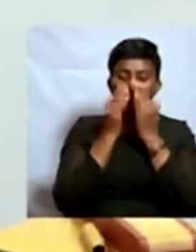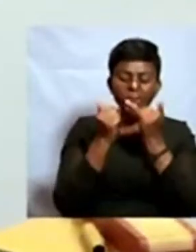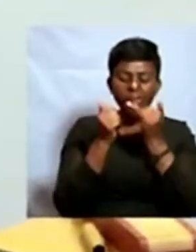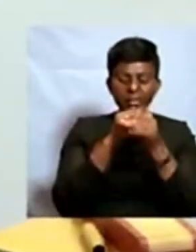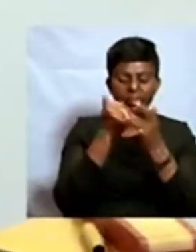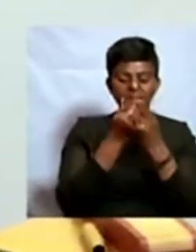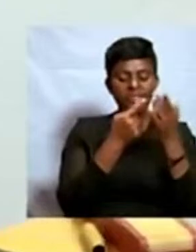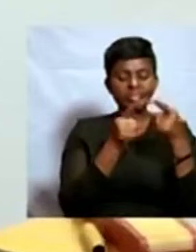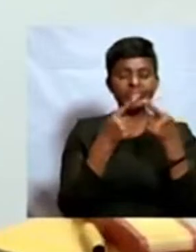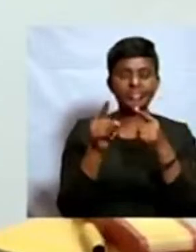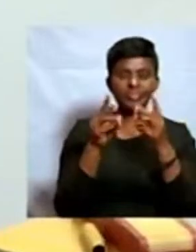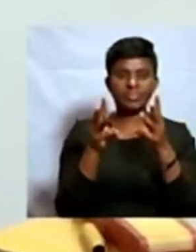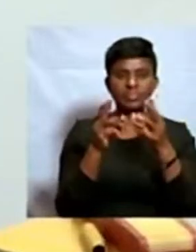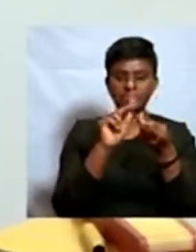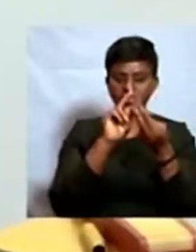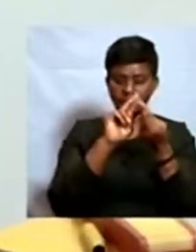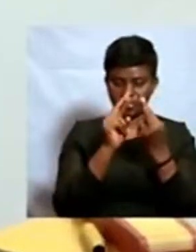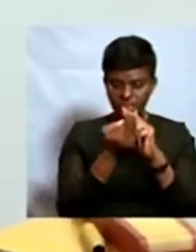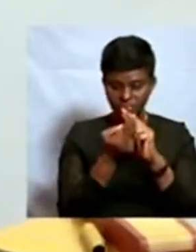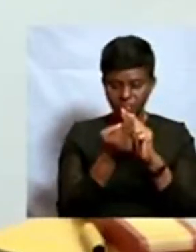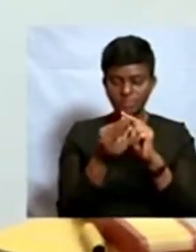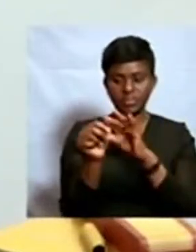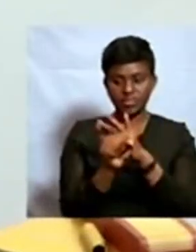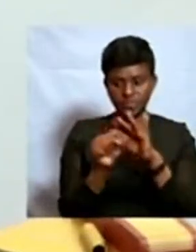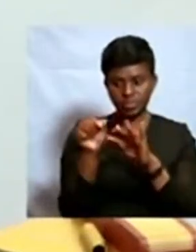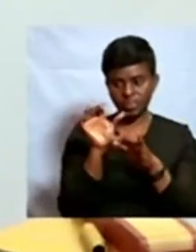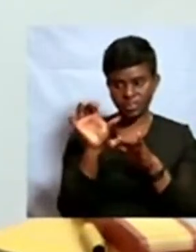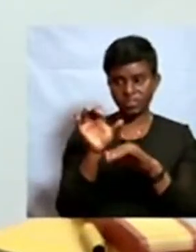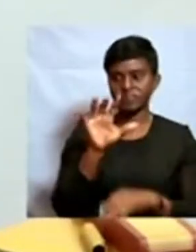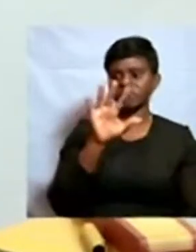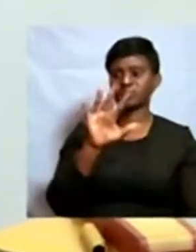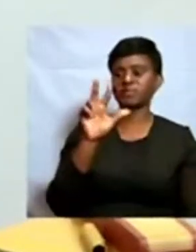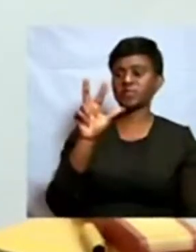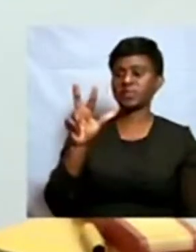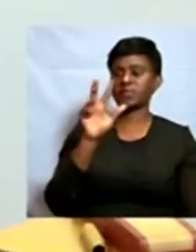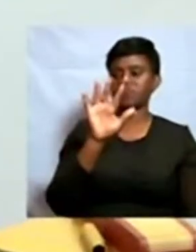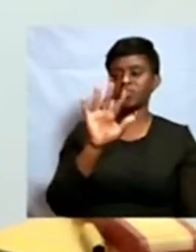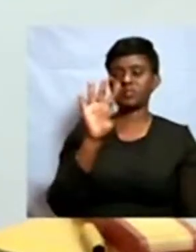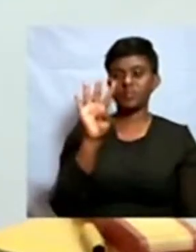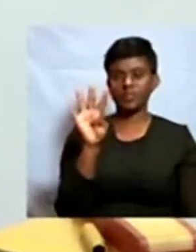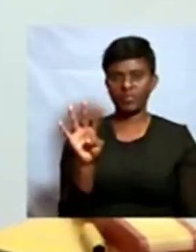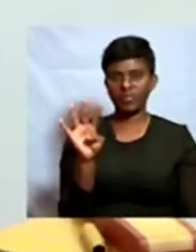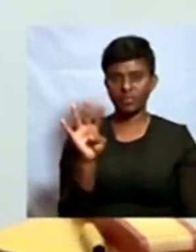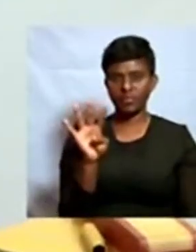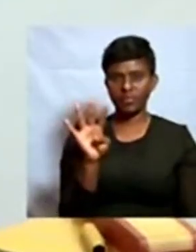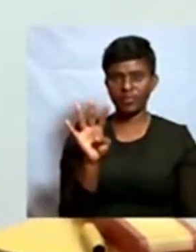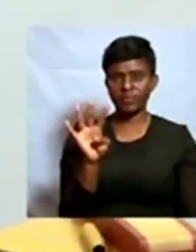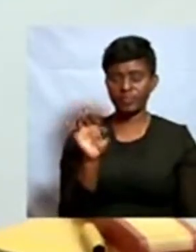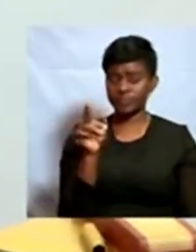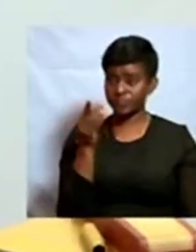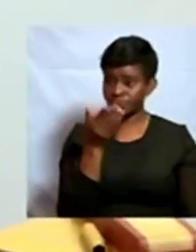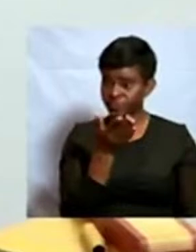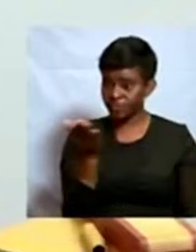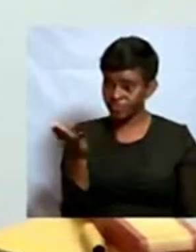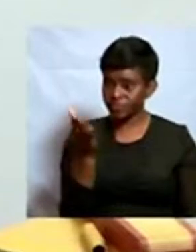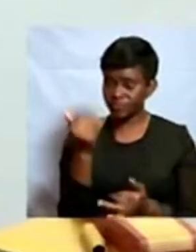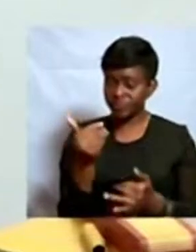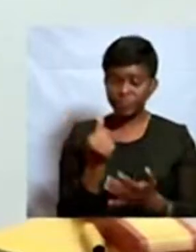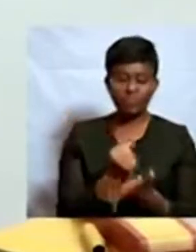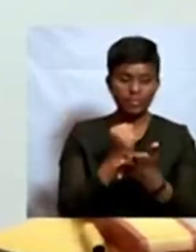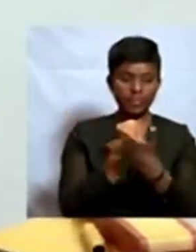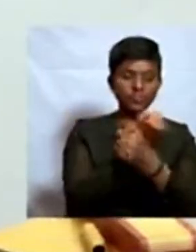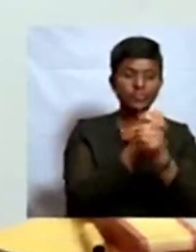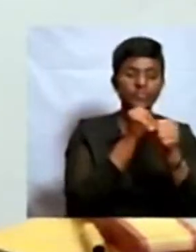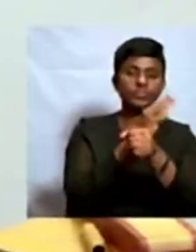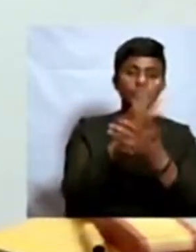Ramifications: the repeal of the Section 53 and 54 are there to cure some